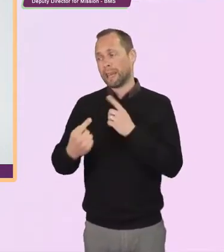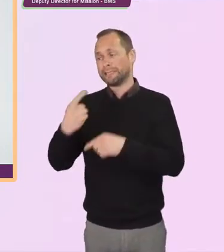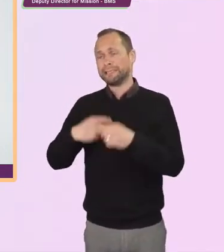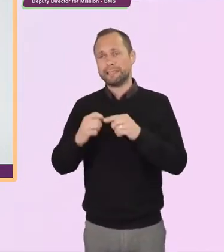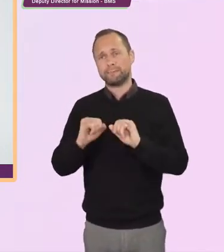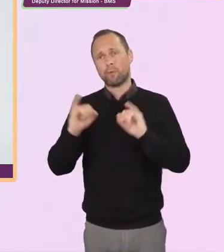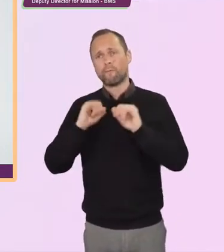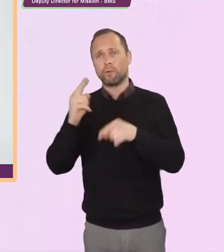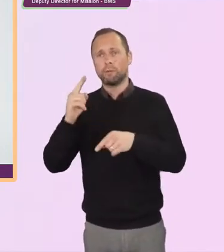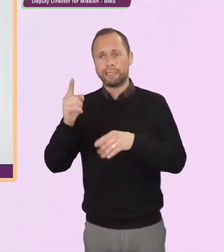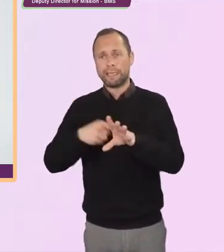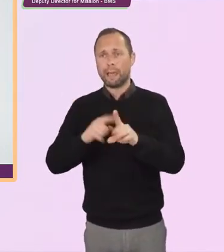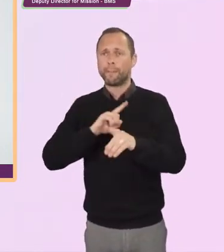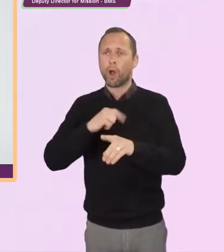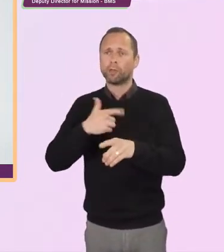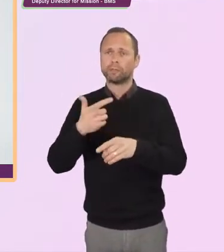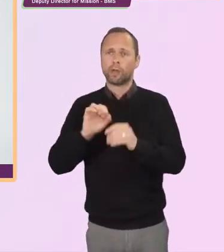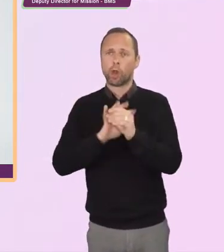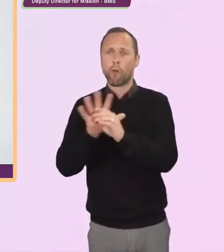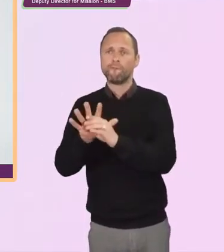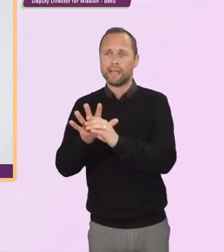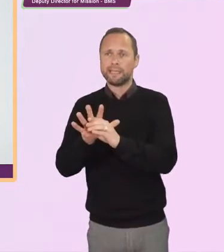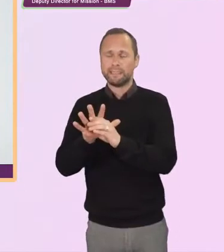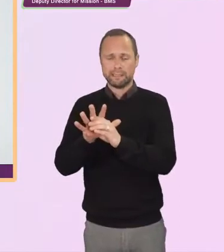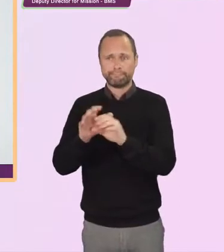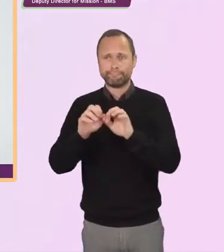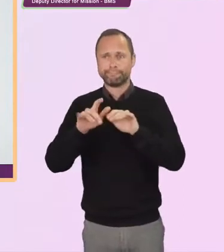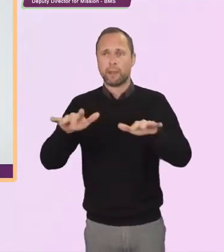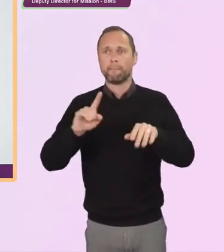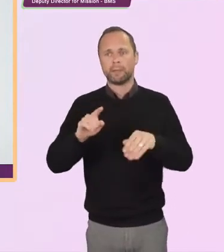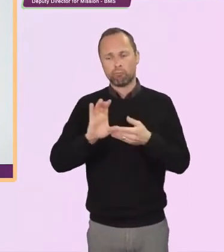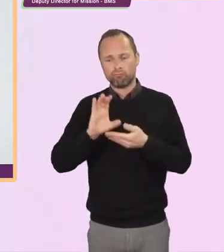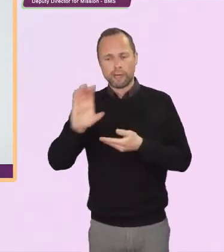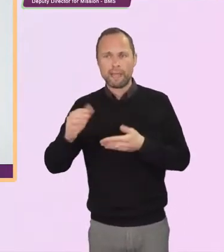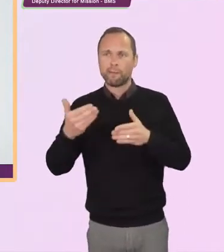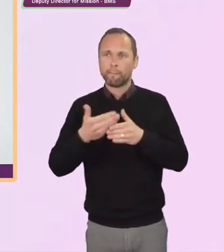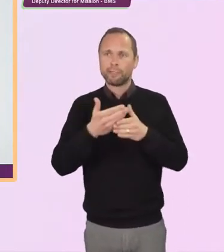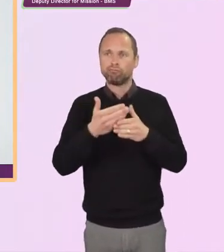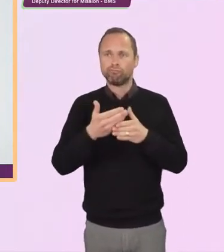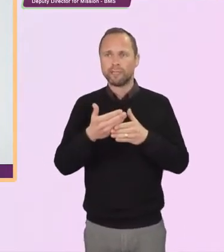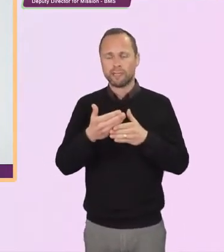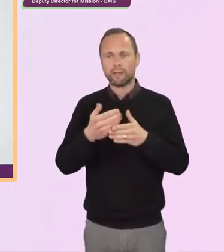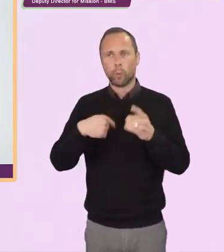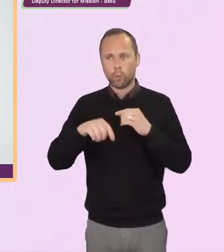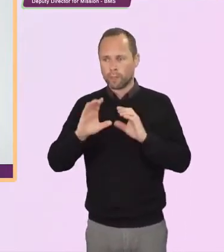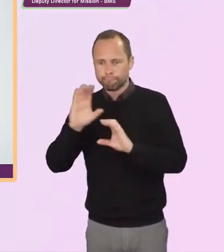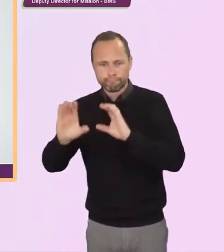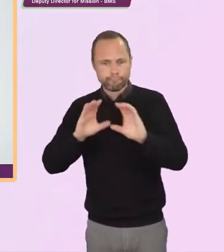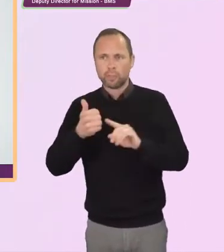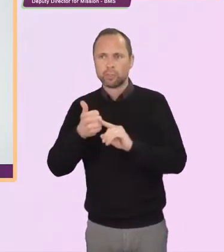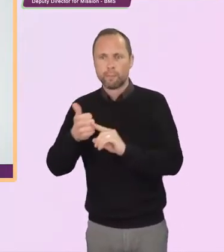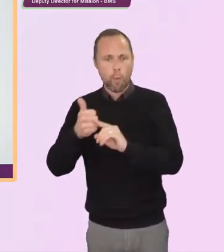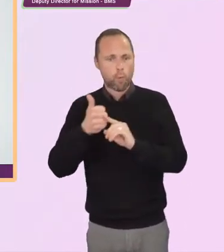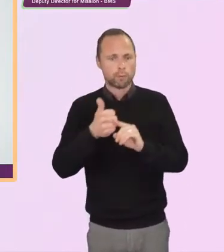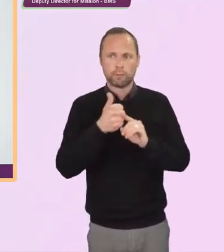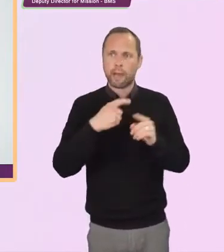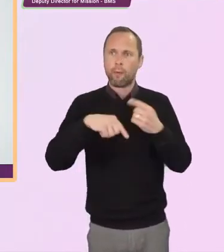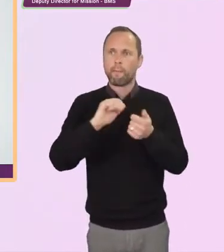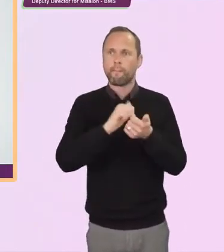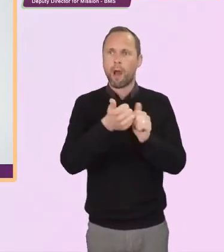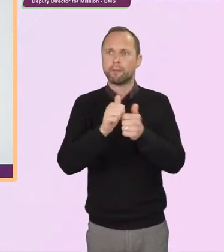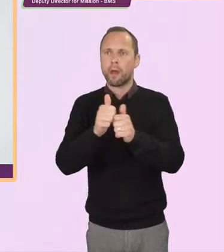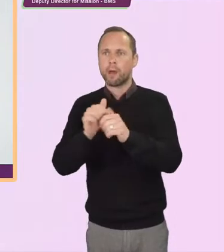COVID pandemic. But through relief ministry, that was primarily where we were able to provide support to